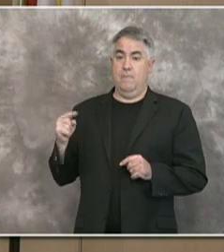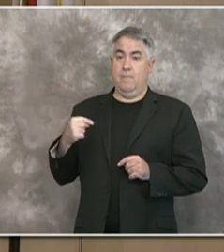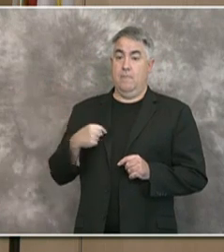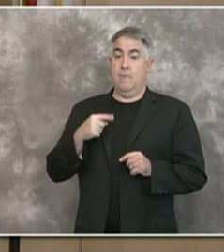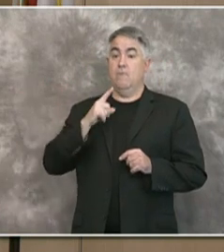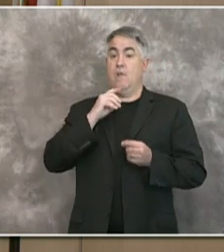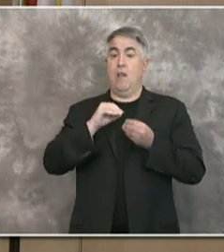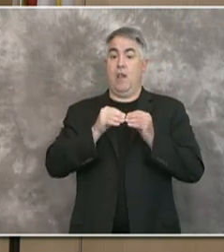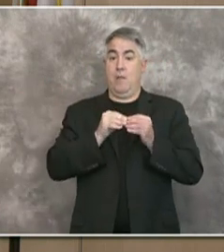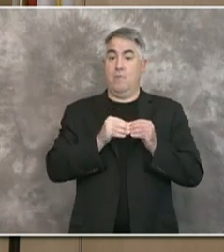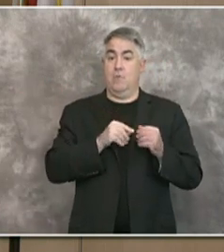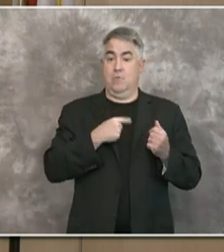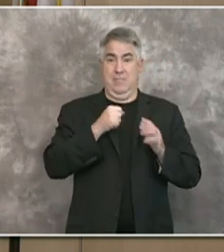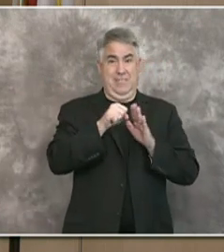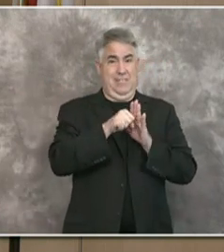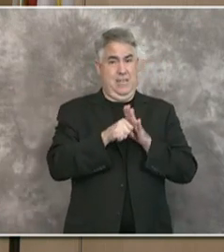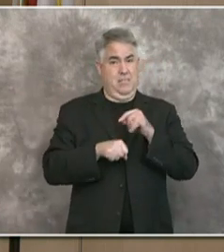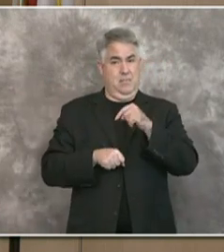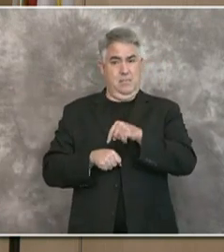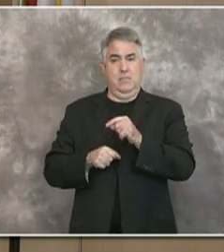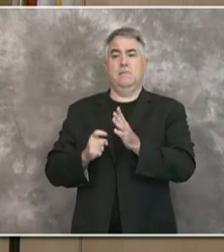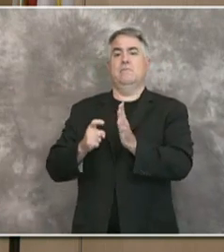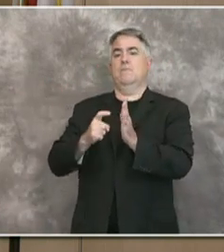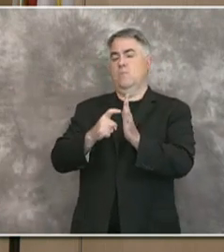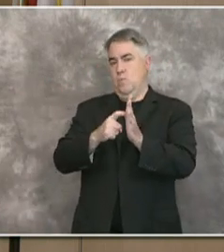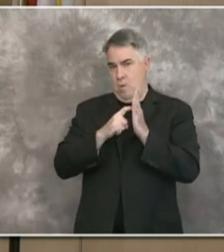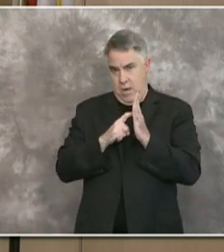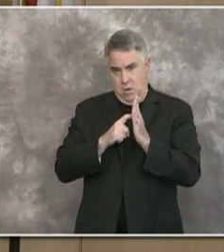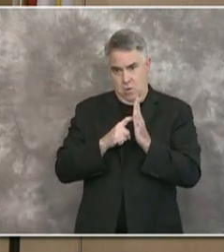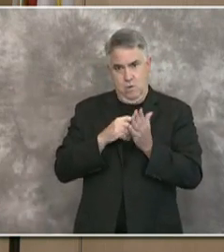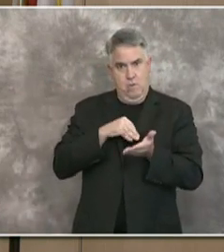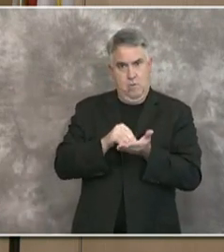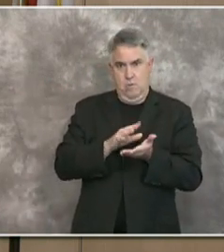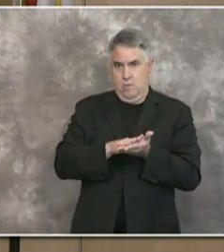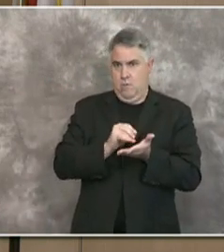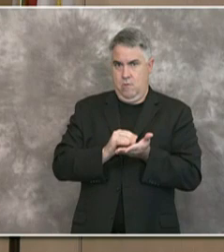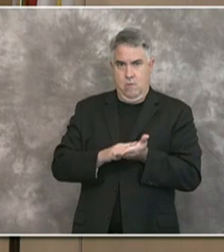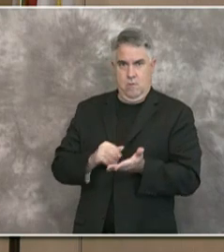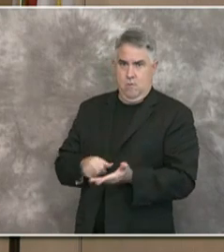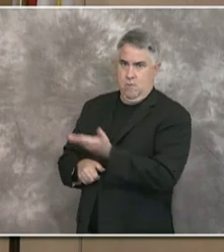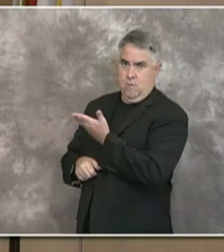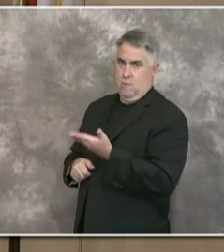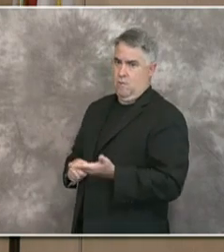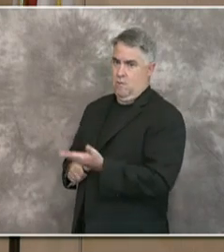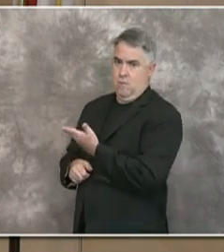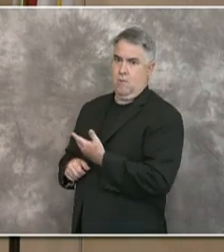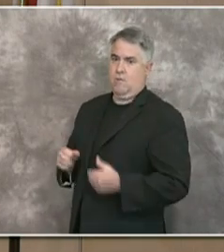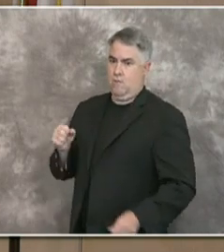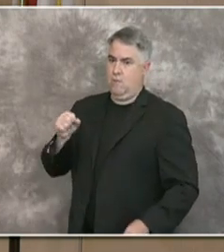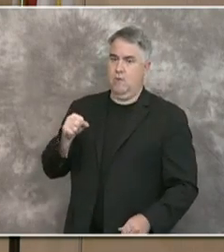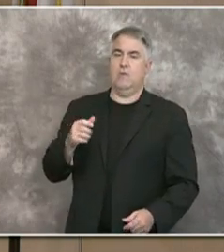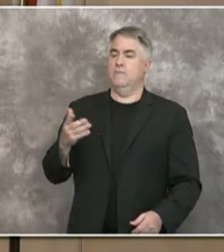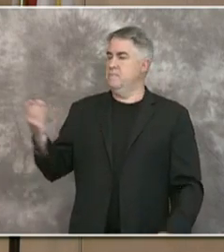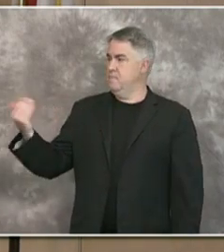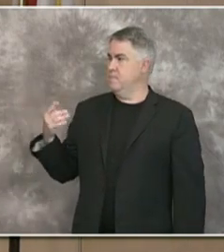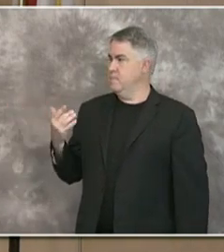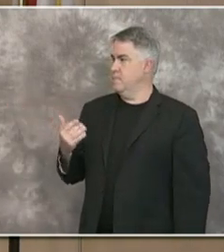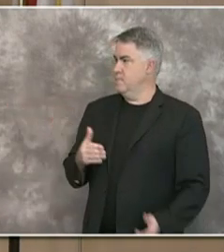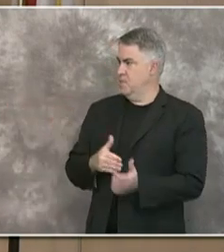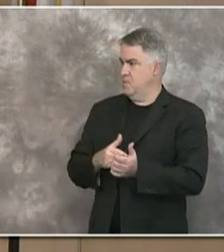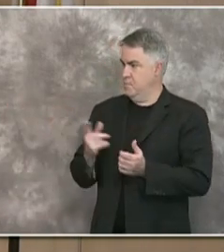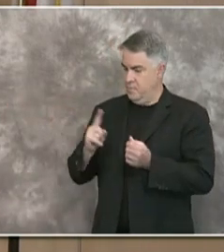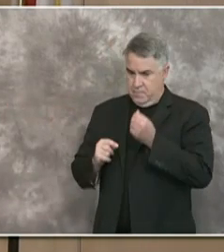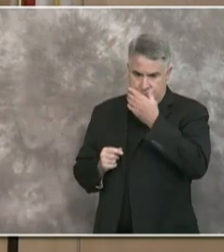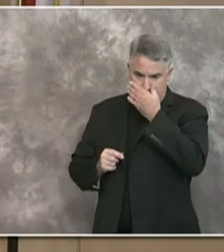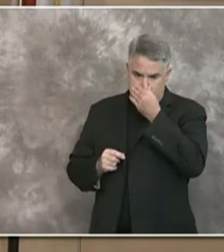that the state will require of us and that we'll have to report. So I will invite Dr. McDonald up to the podium.